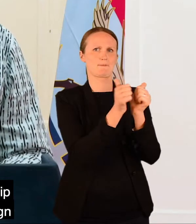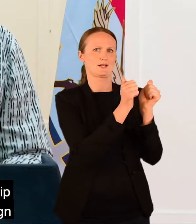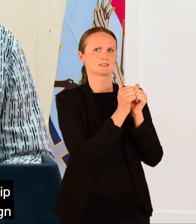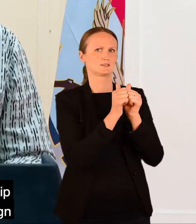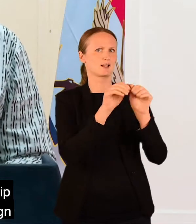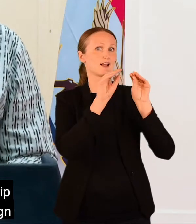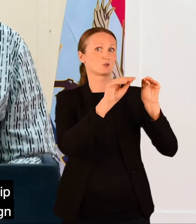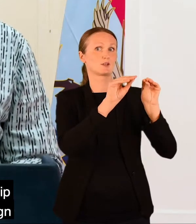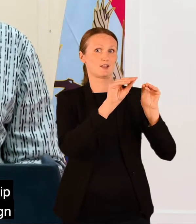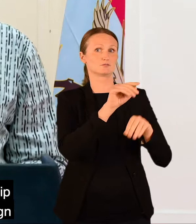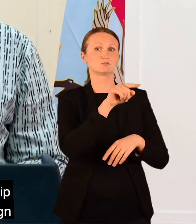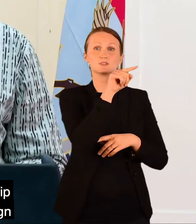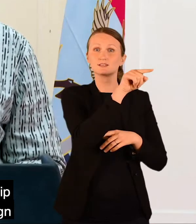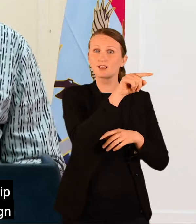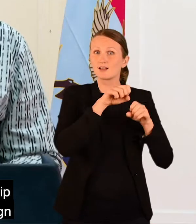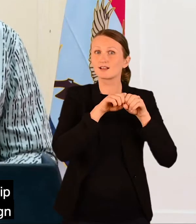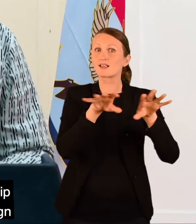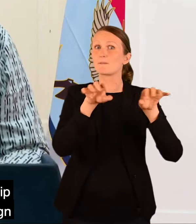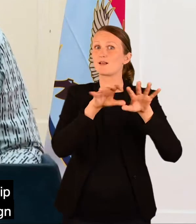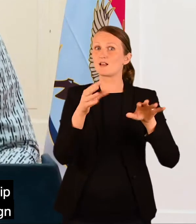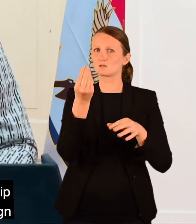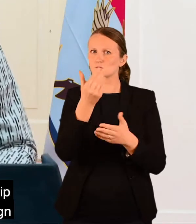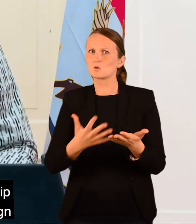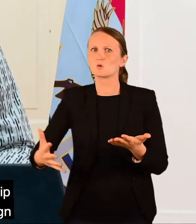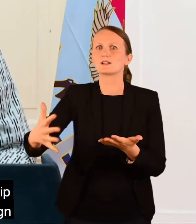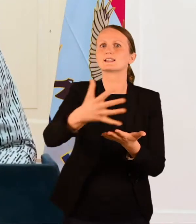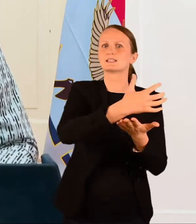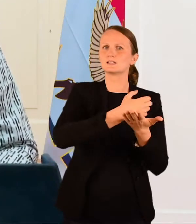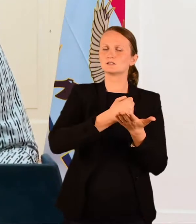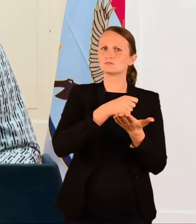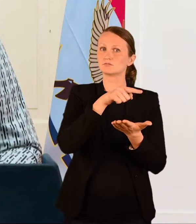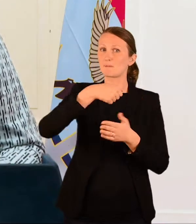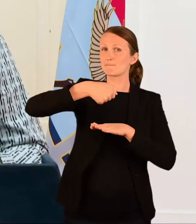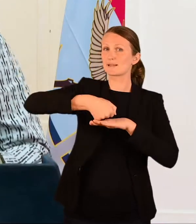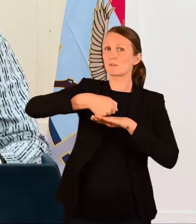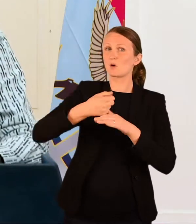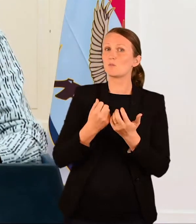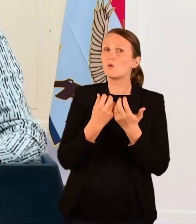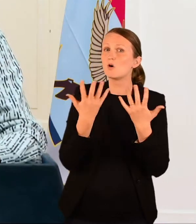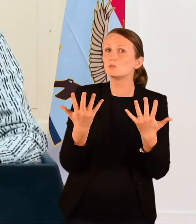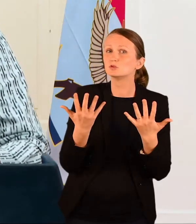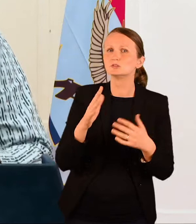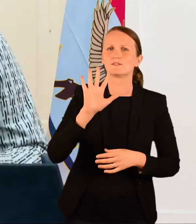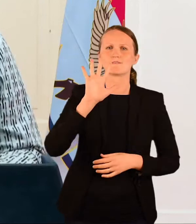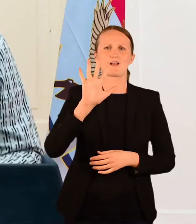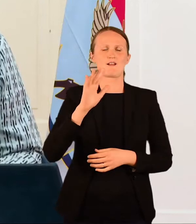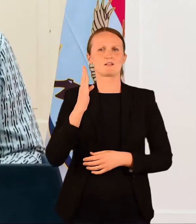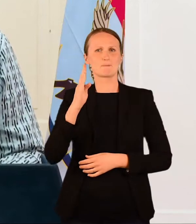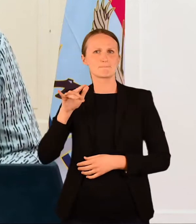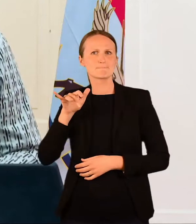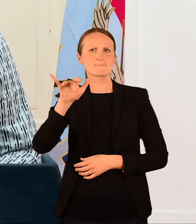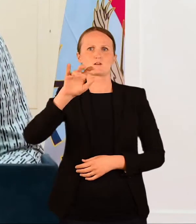to support the Global Partnership for Education financing campaign aimed at raising at least $5